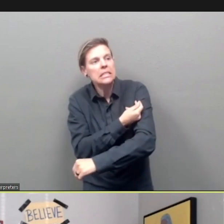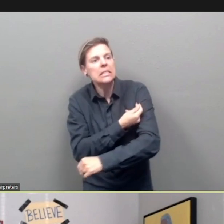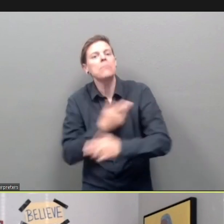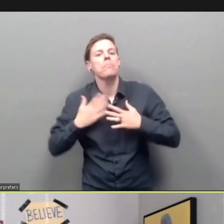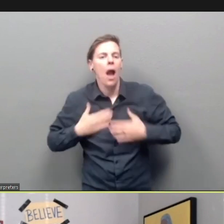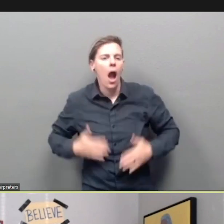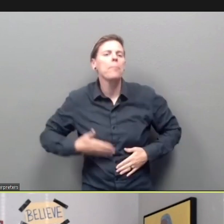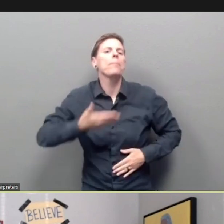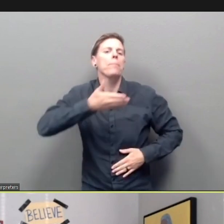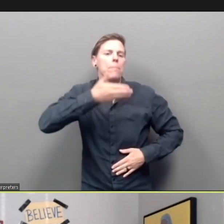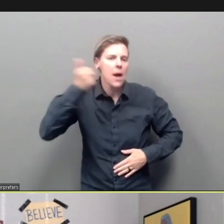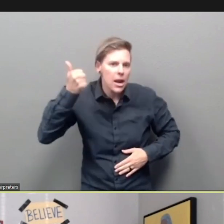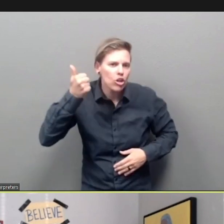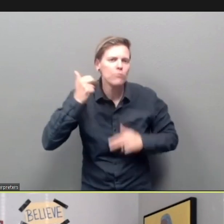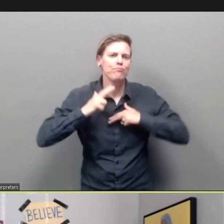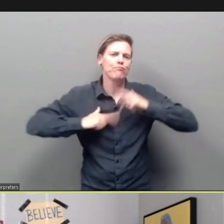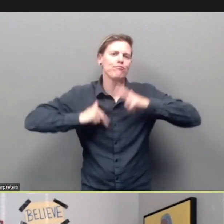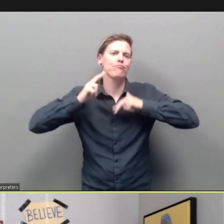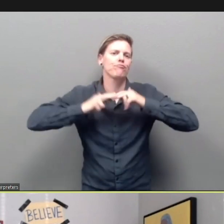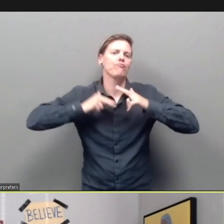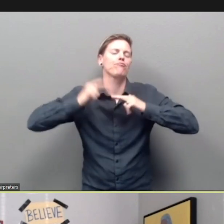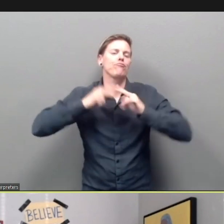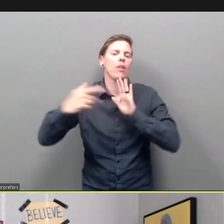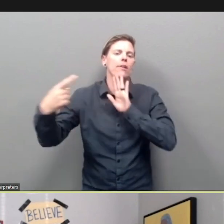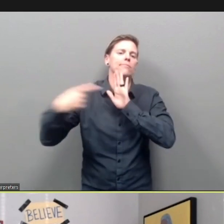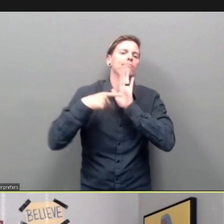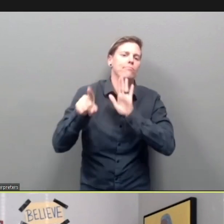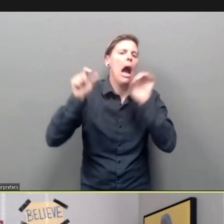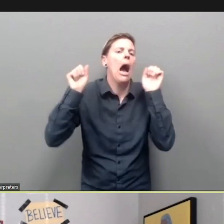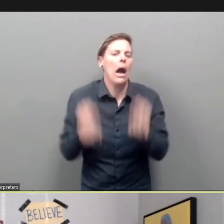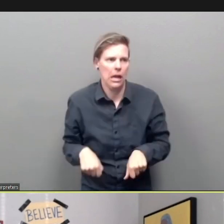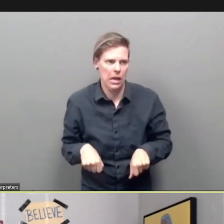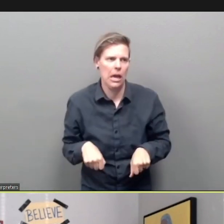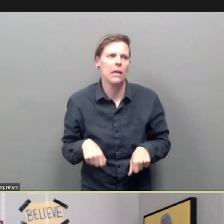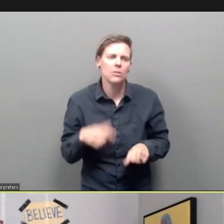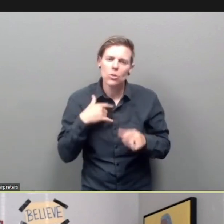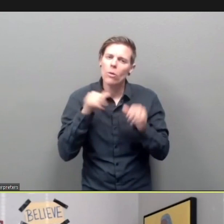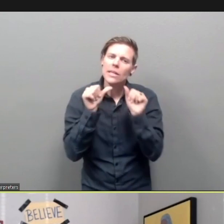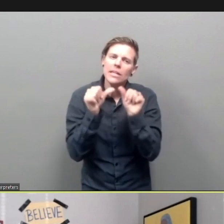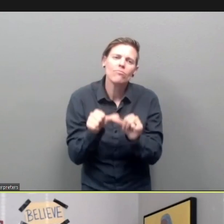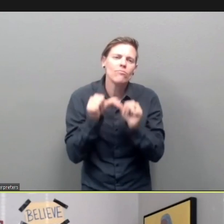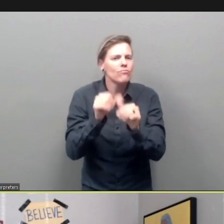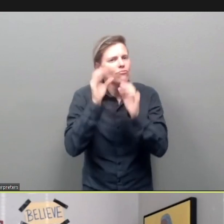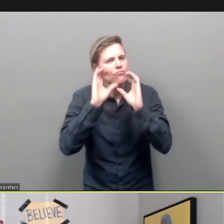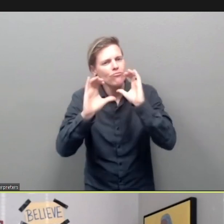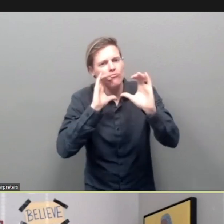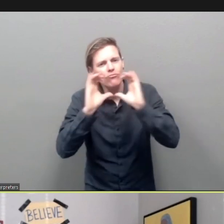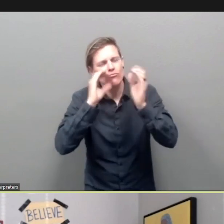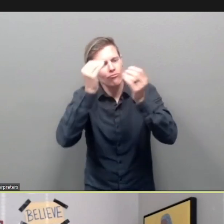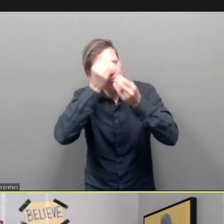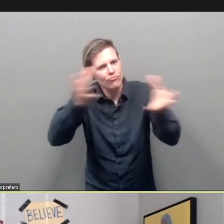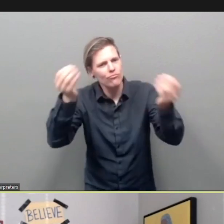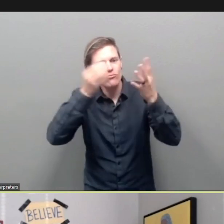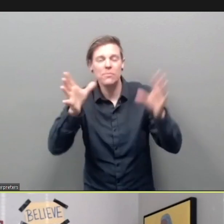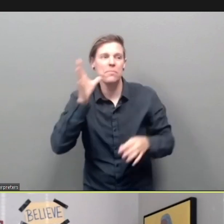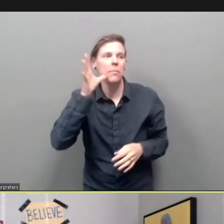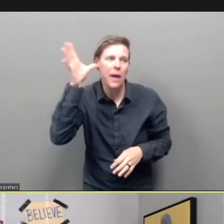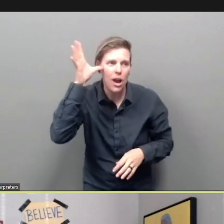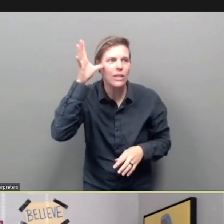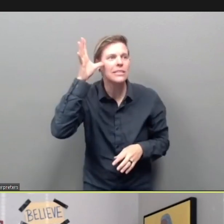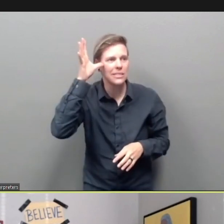about giving the parents the information they need to make that decision, because I think every parent wants the best for their kids.